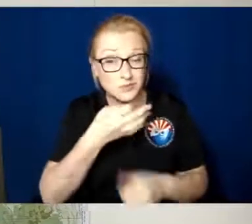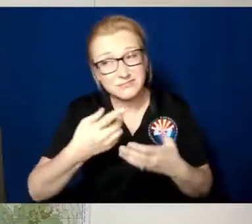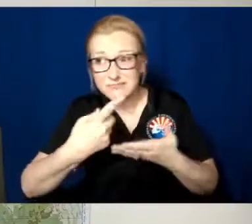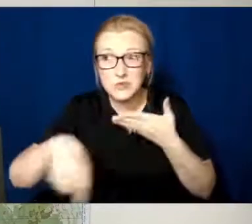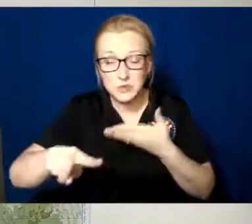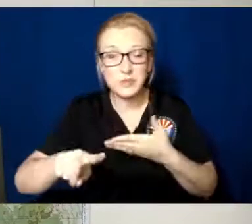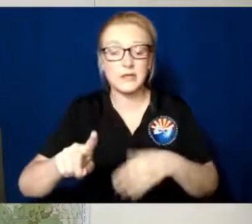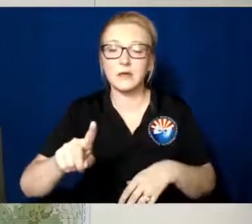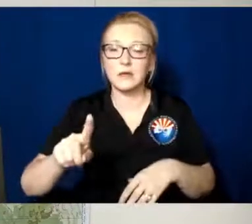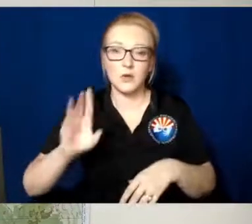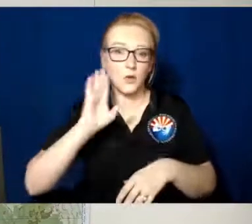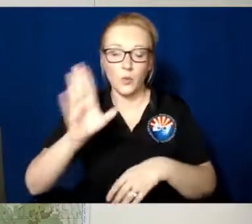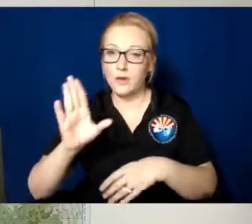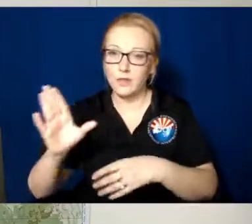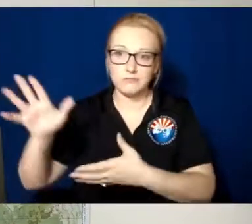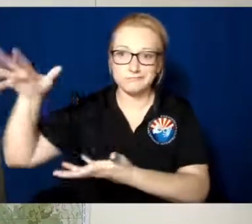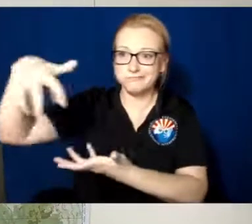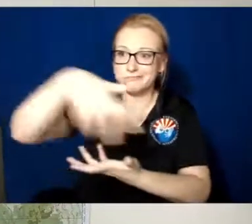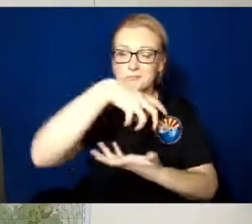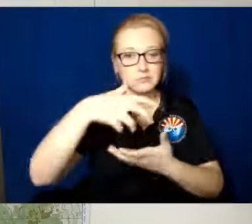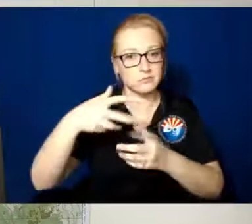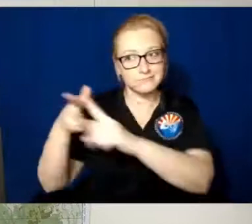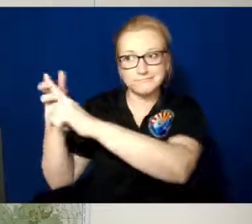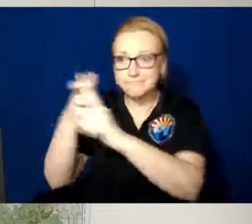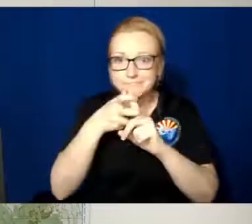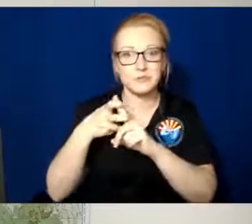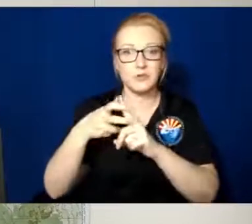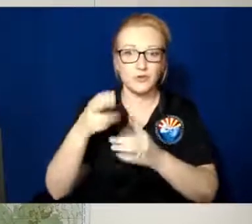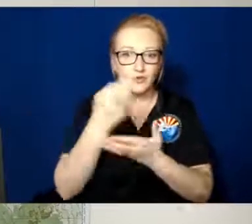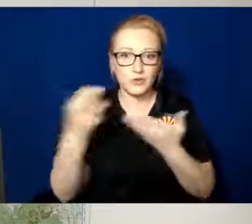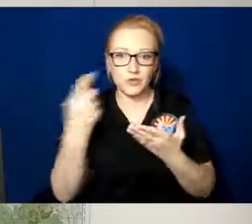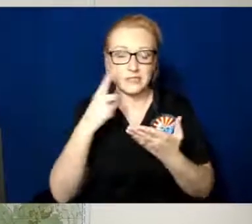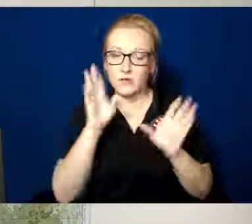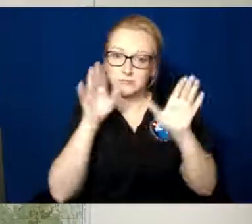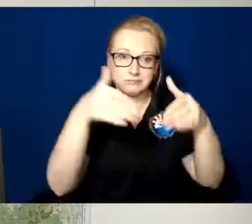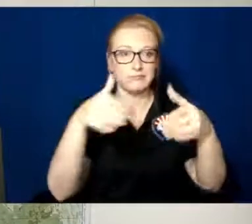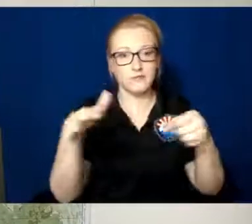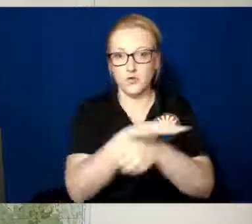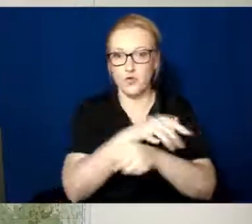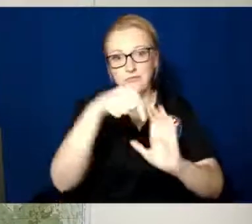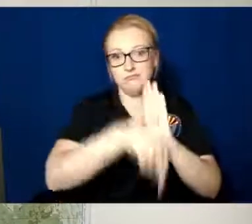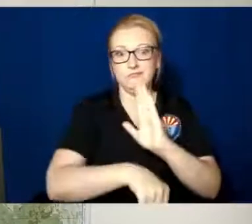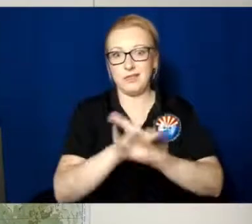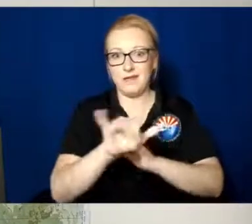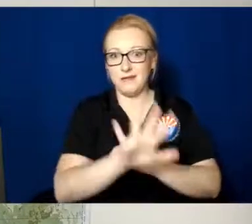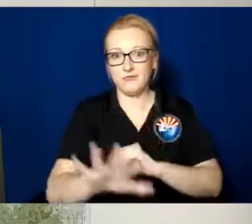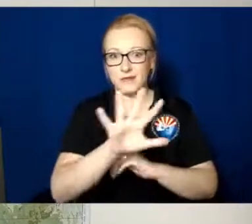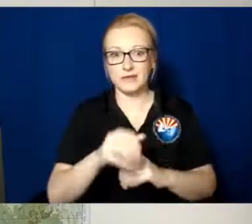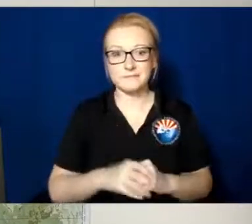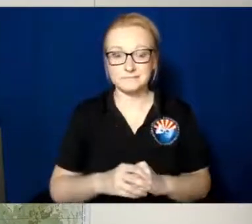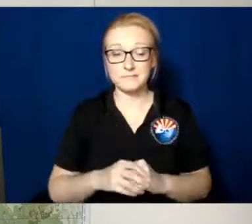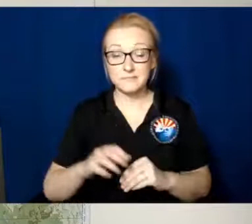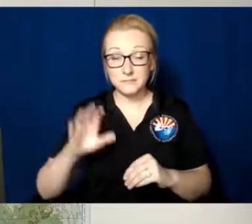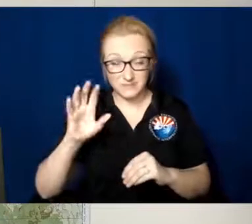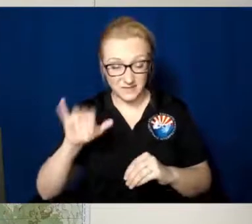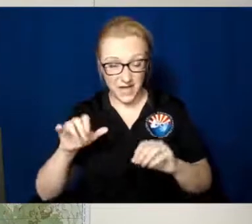week. All the resources are being brought in for that operation and things are looking good. Still in patrol status here and